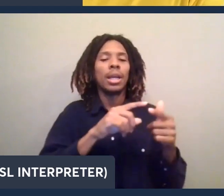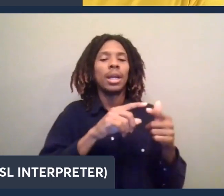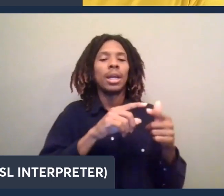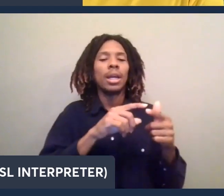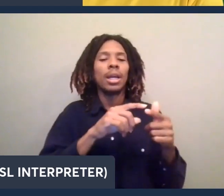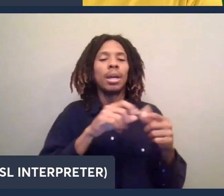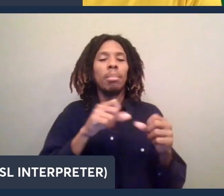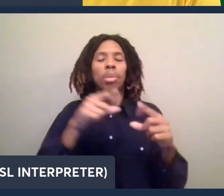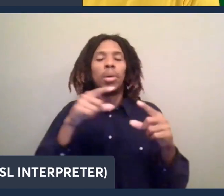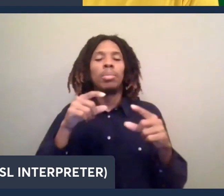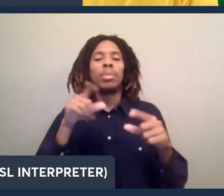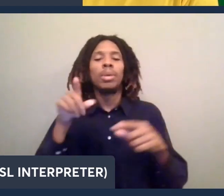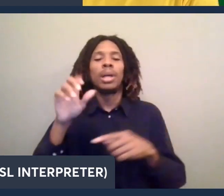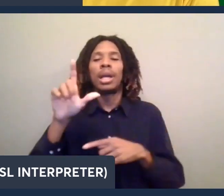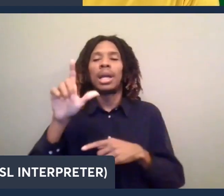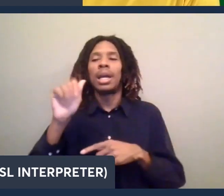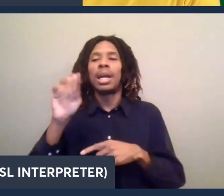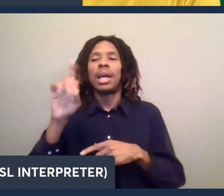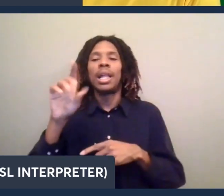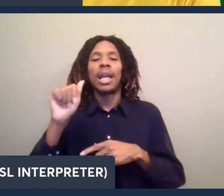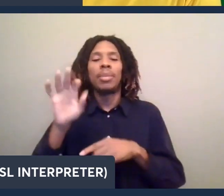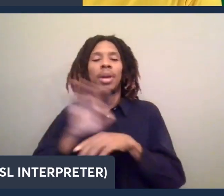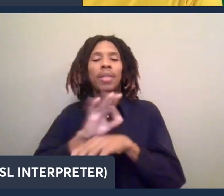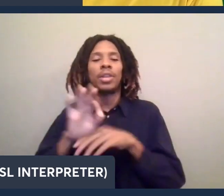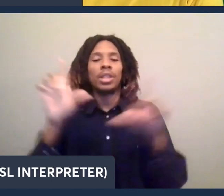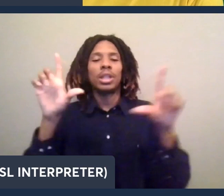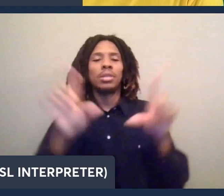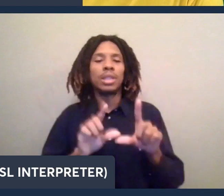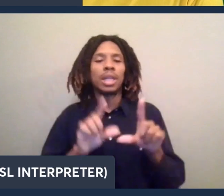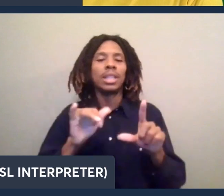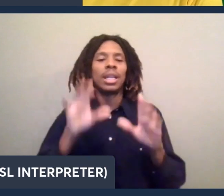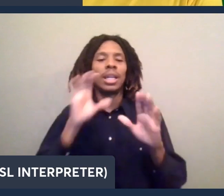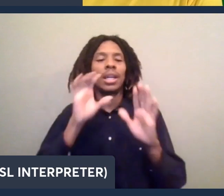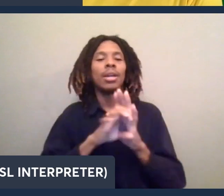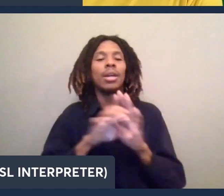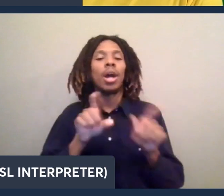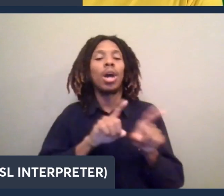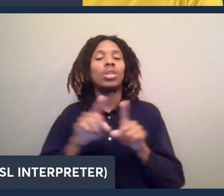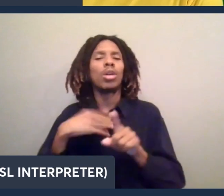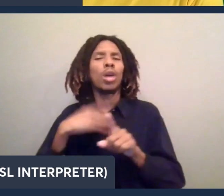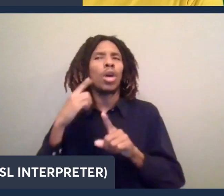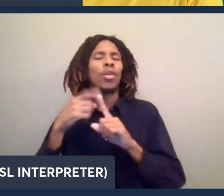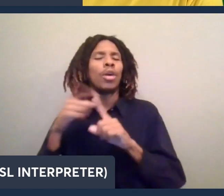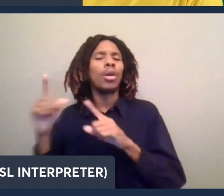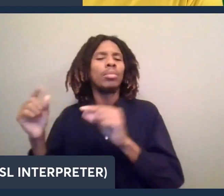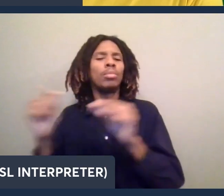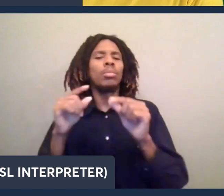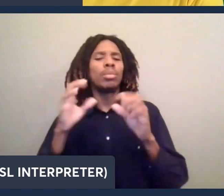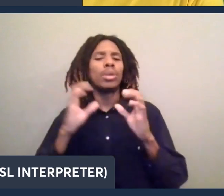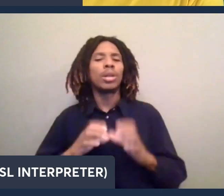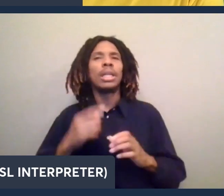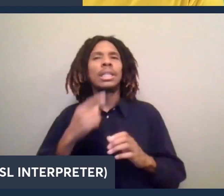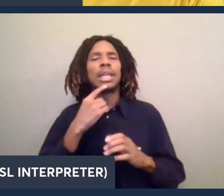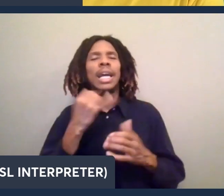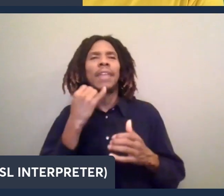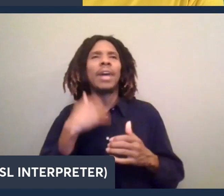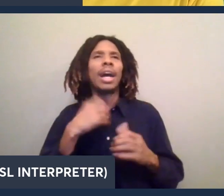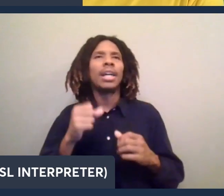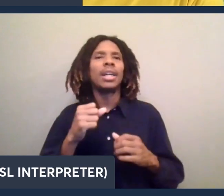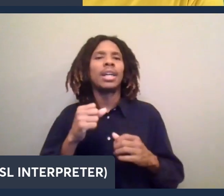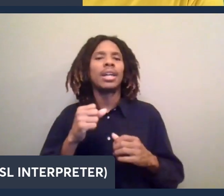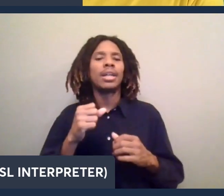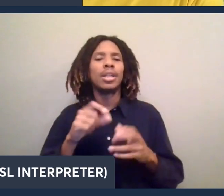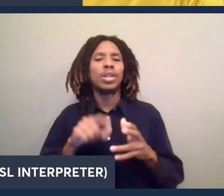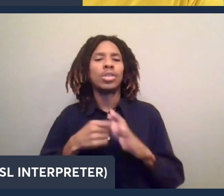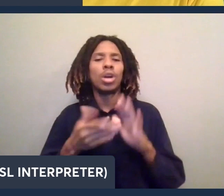right? What we hear from customers also is, it would be great if I could fire two Lambda